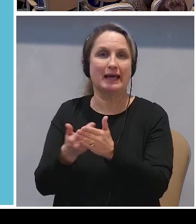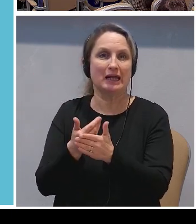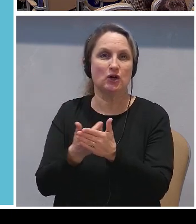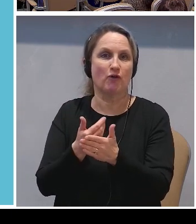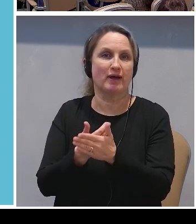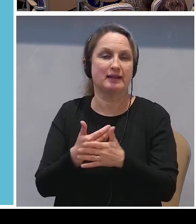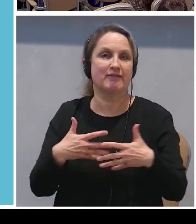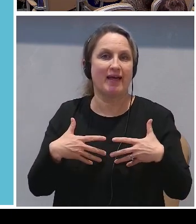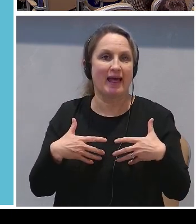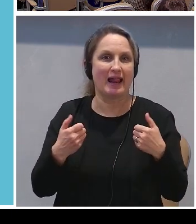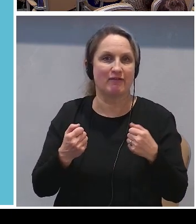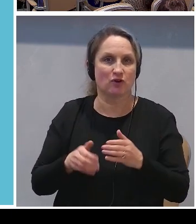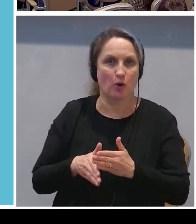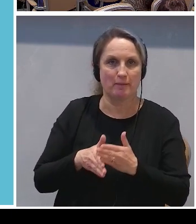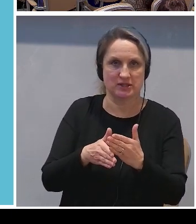pharmaceutical companies.